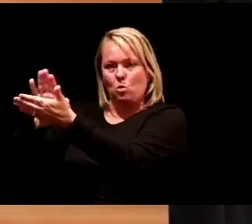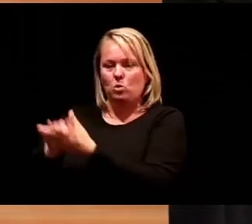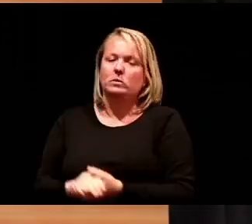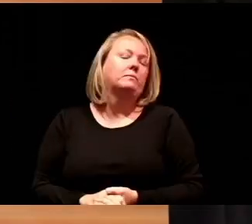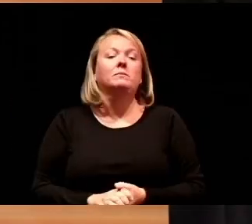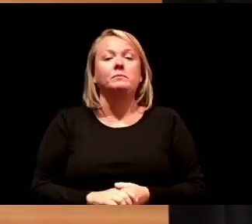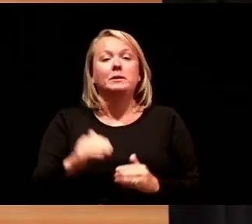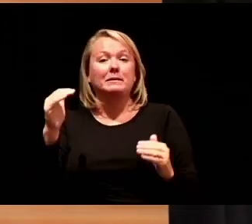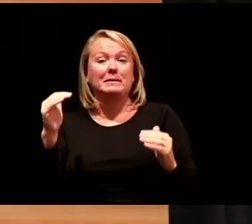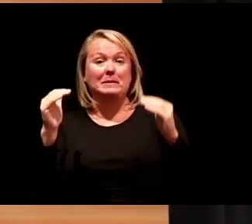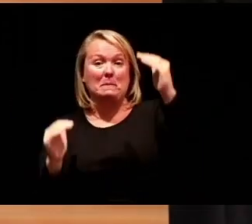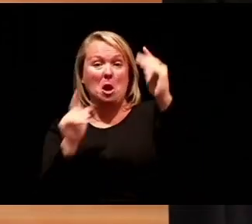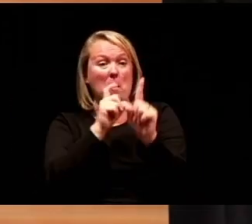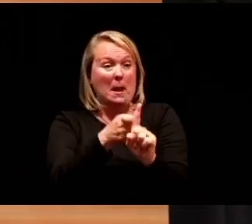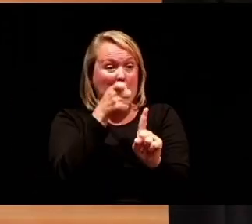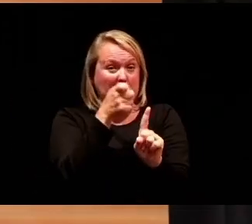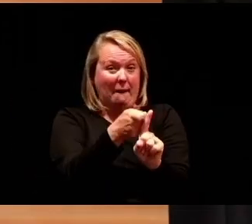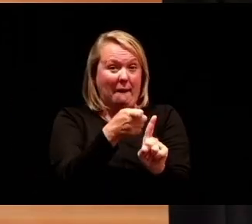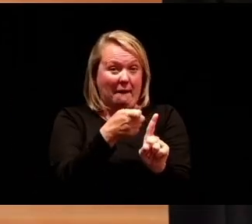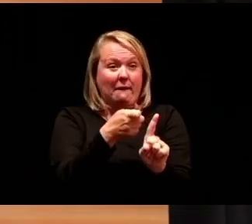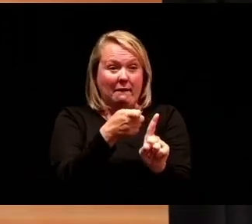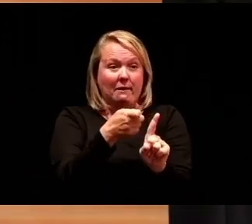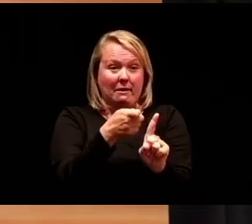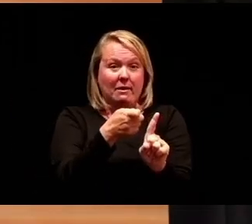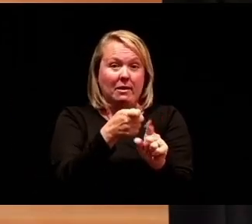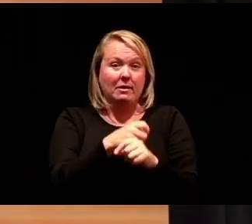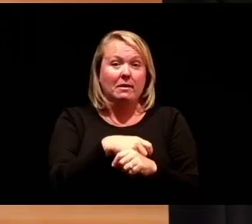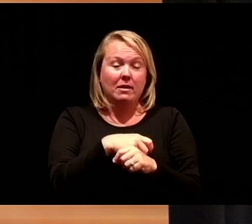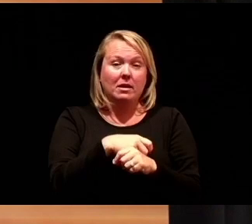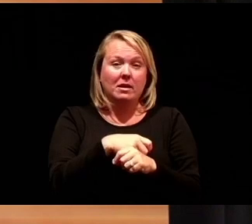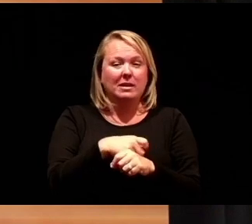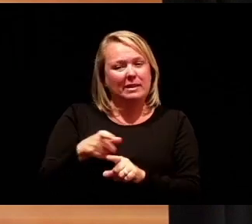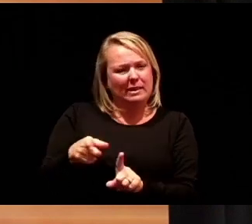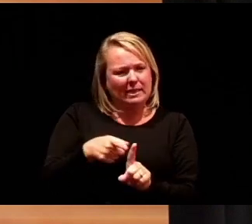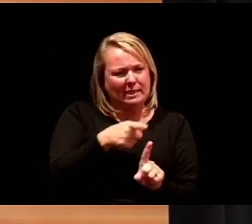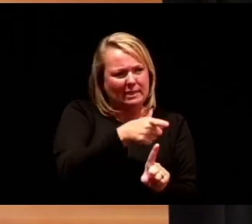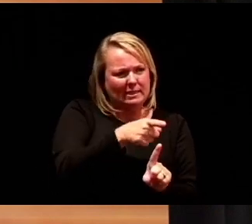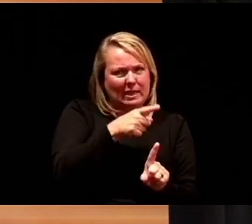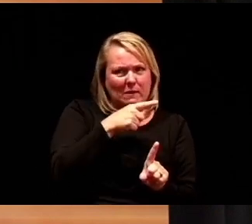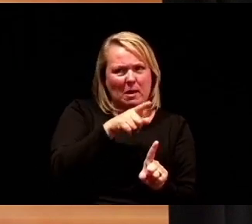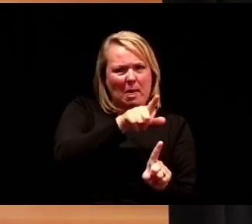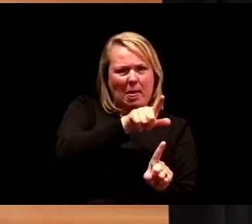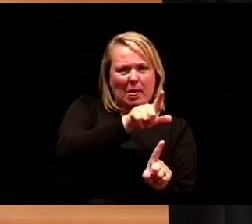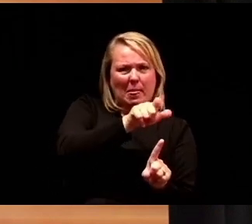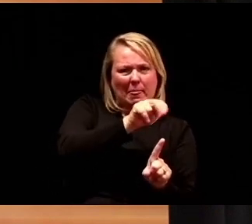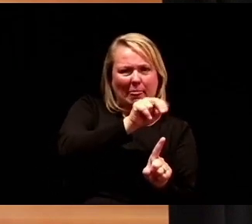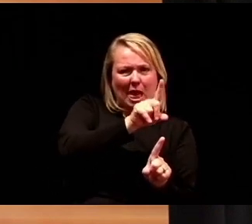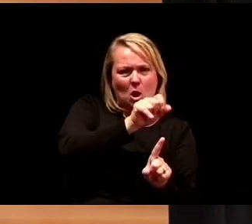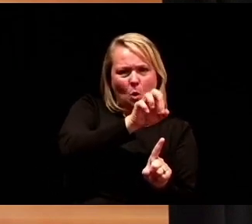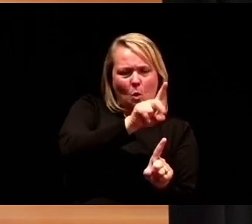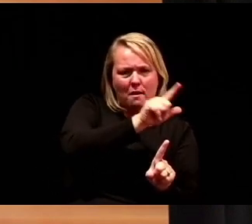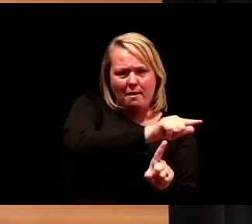first started, I mean, Mike Ocean was a legal service coordinator. I said, well, eviction cases, they must be really, really tough because, people probably did something bad and that's why they got